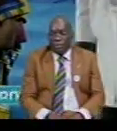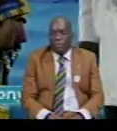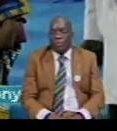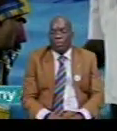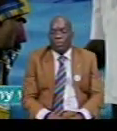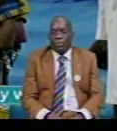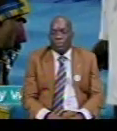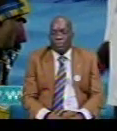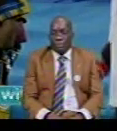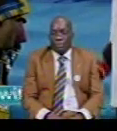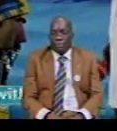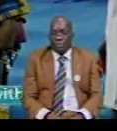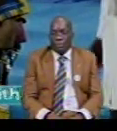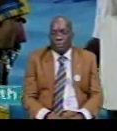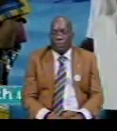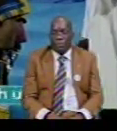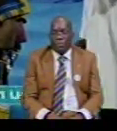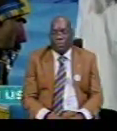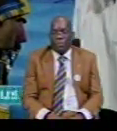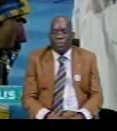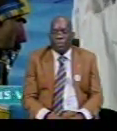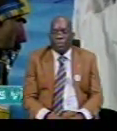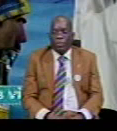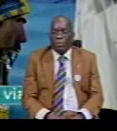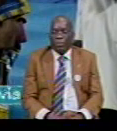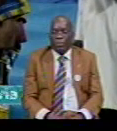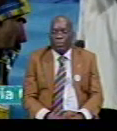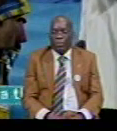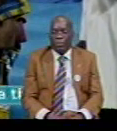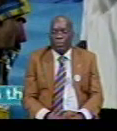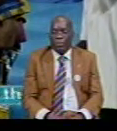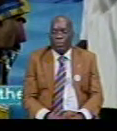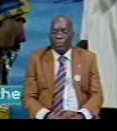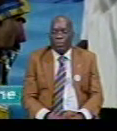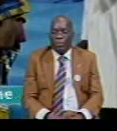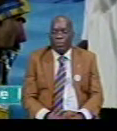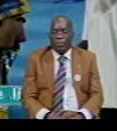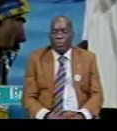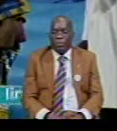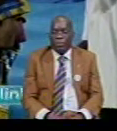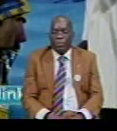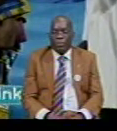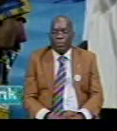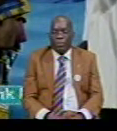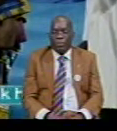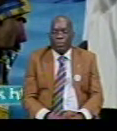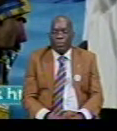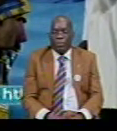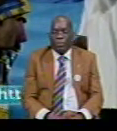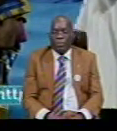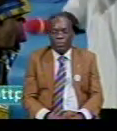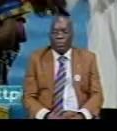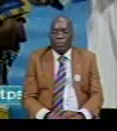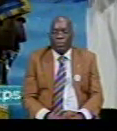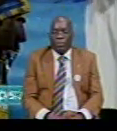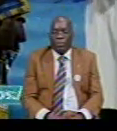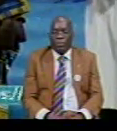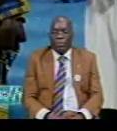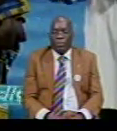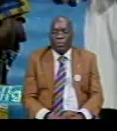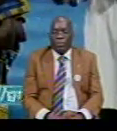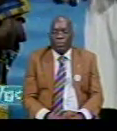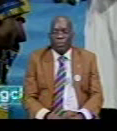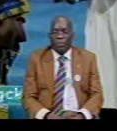She did so. And after the final amen, by the man of God, the swelling vanished. The